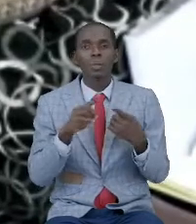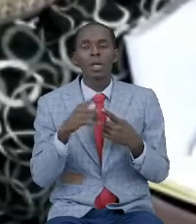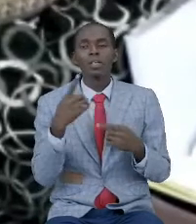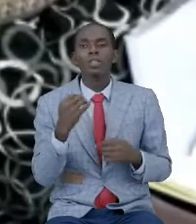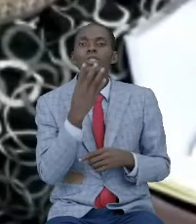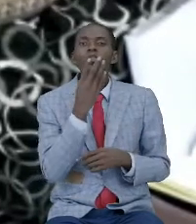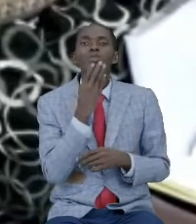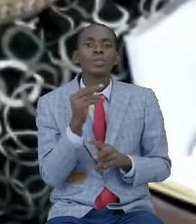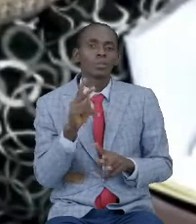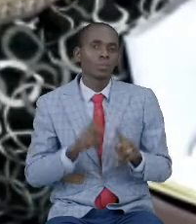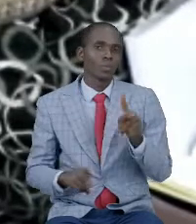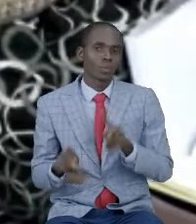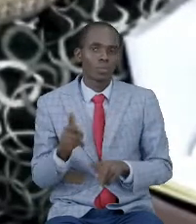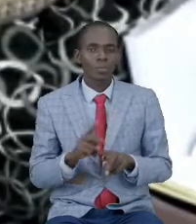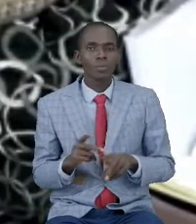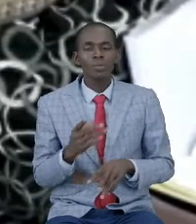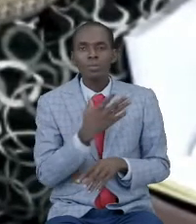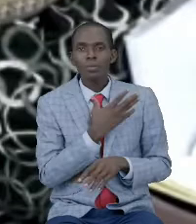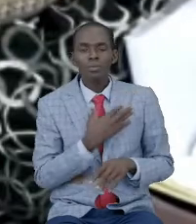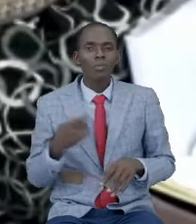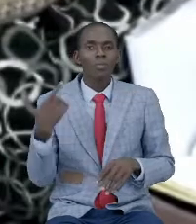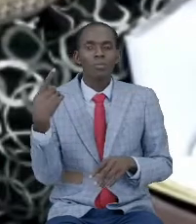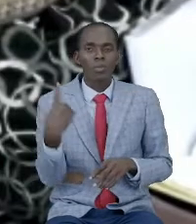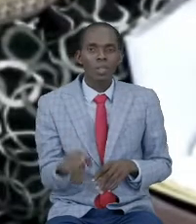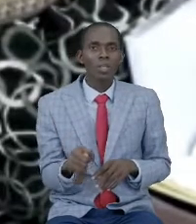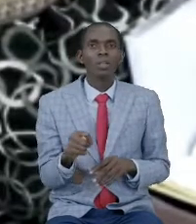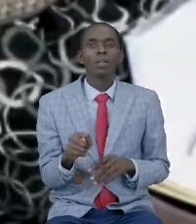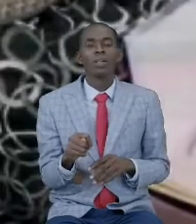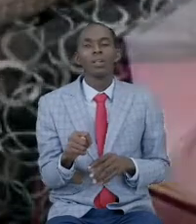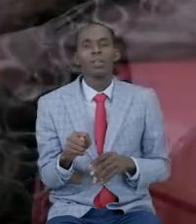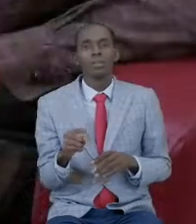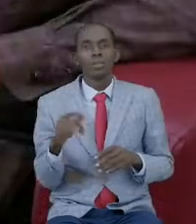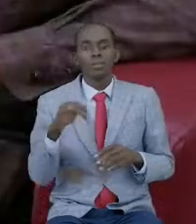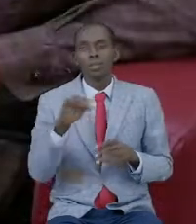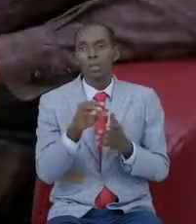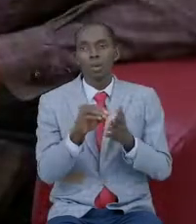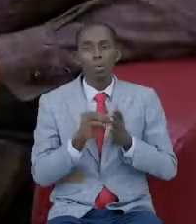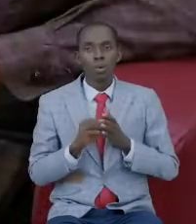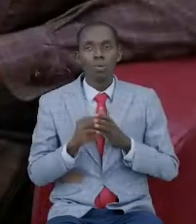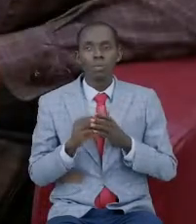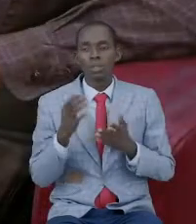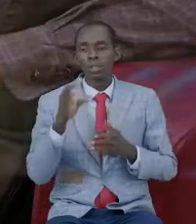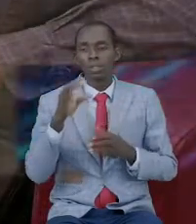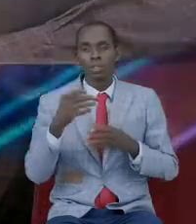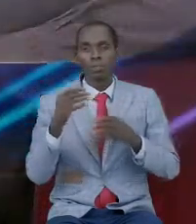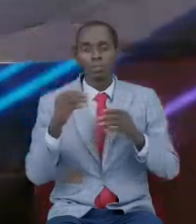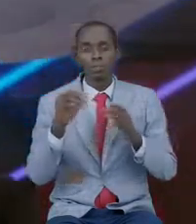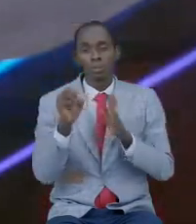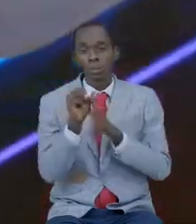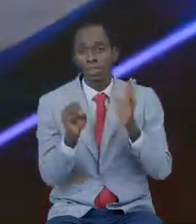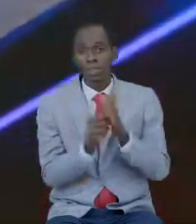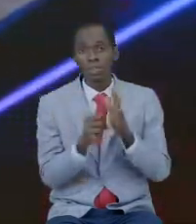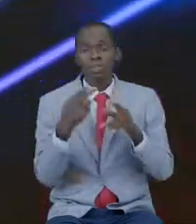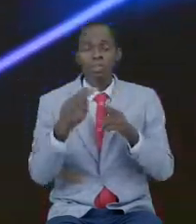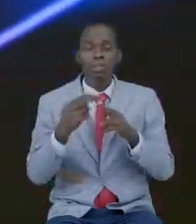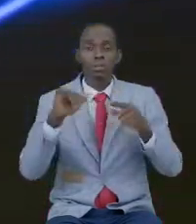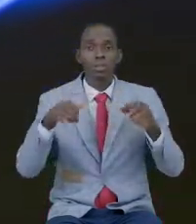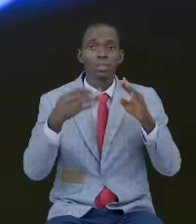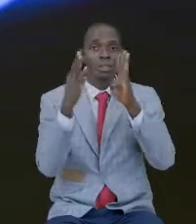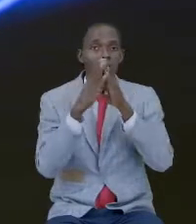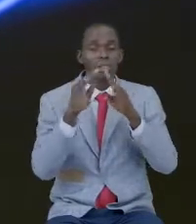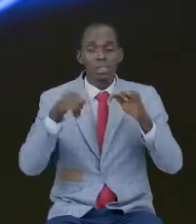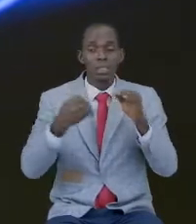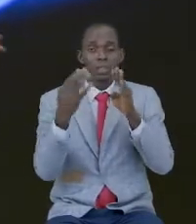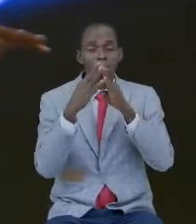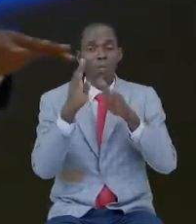people, and their capital was Jerusalem. Jerusalem on earth, and because